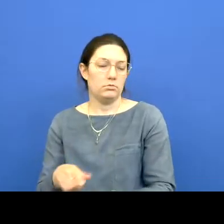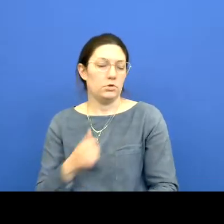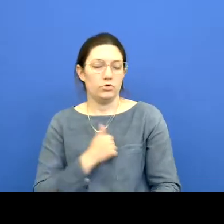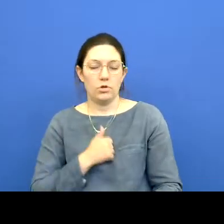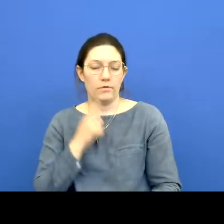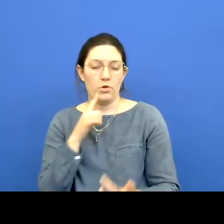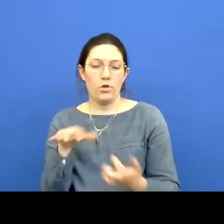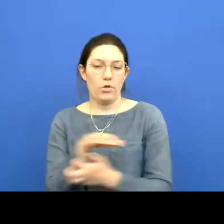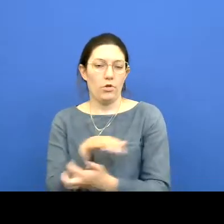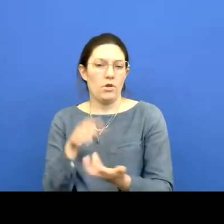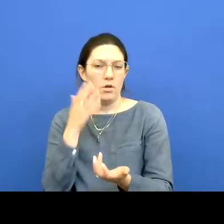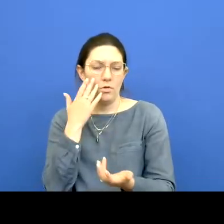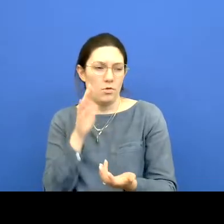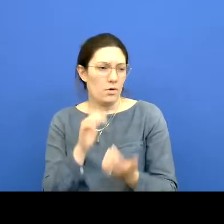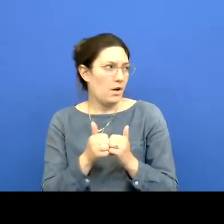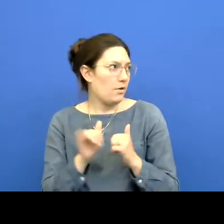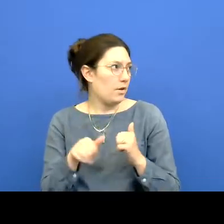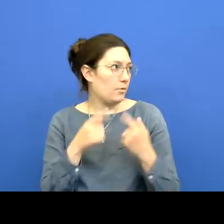I don't know how